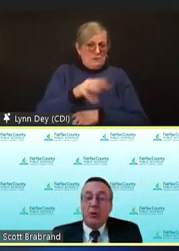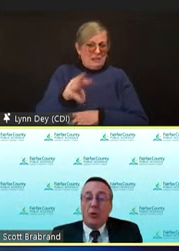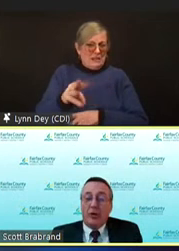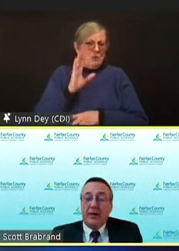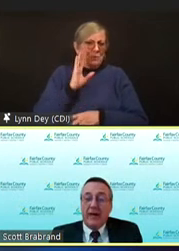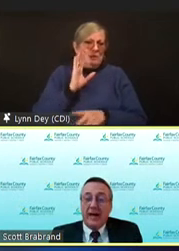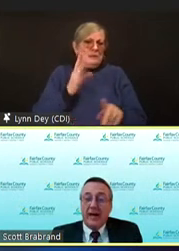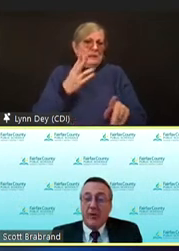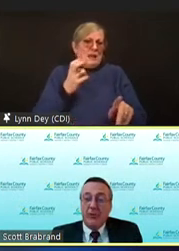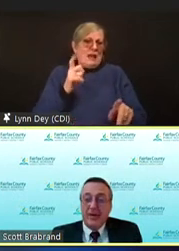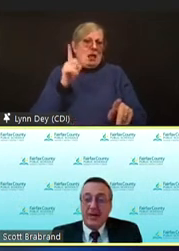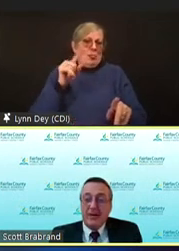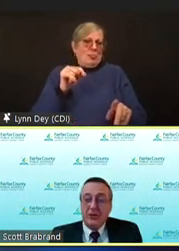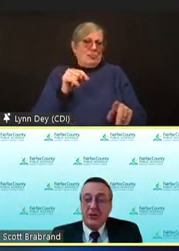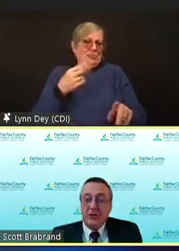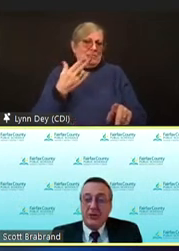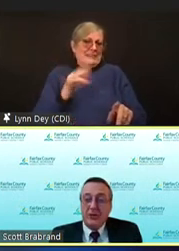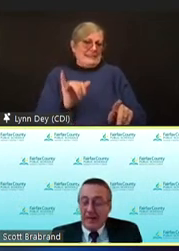healthychildren.org.